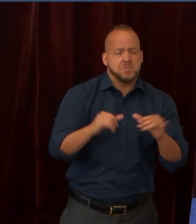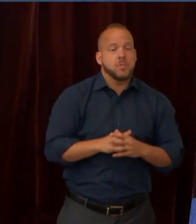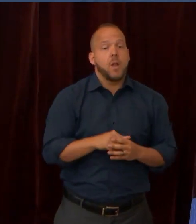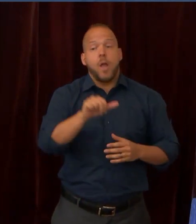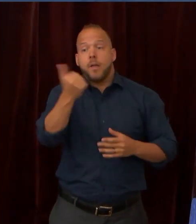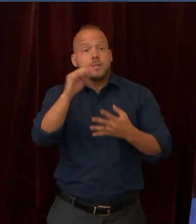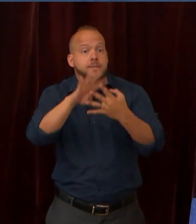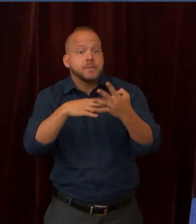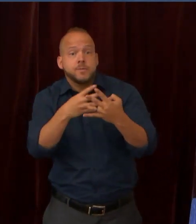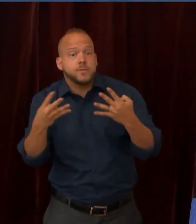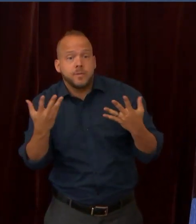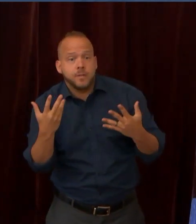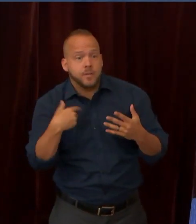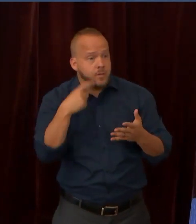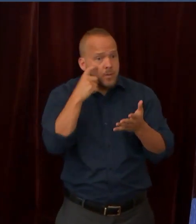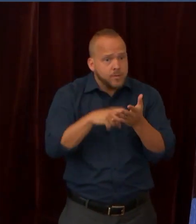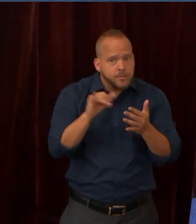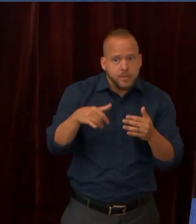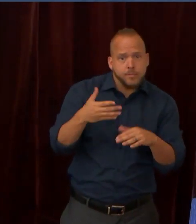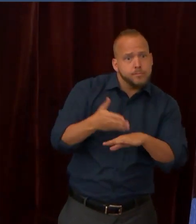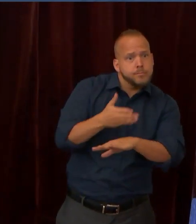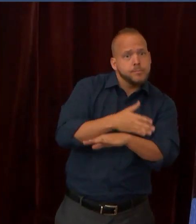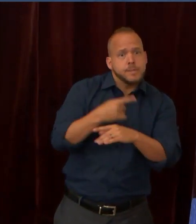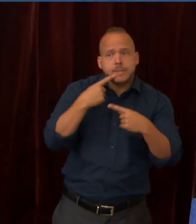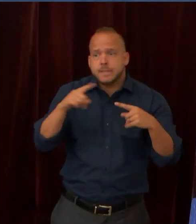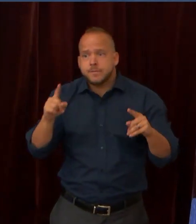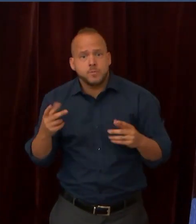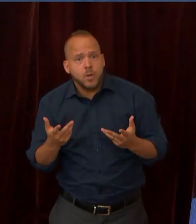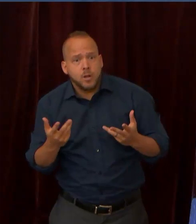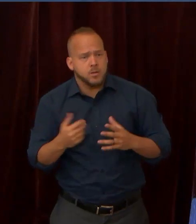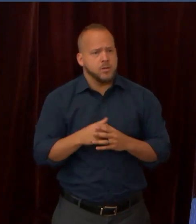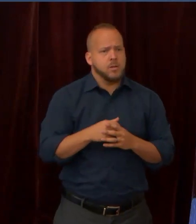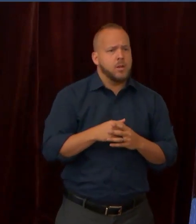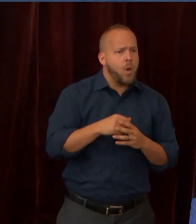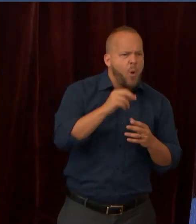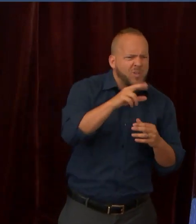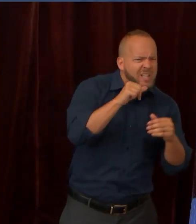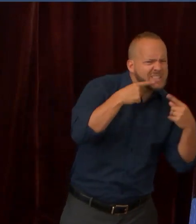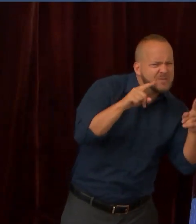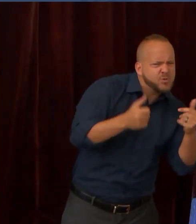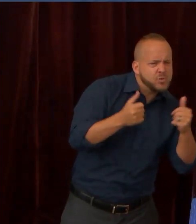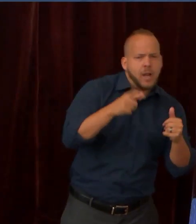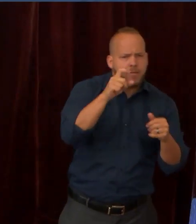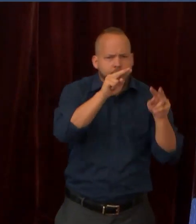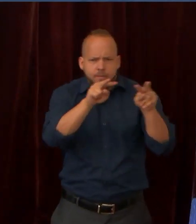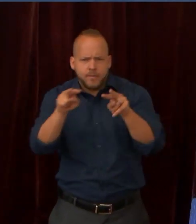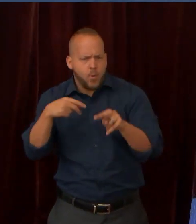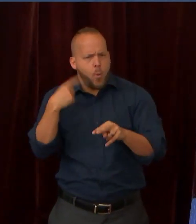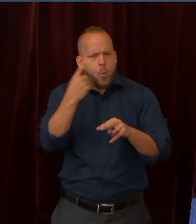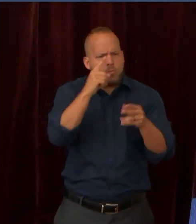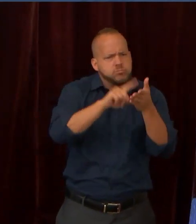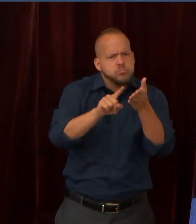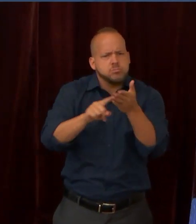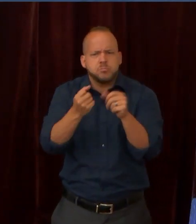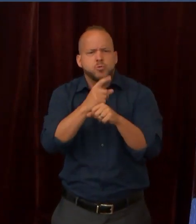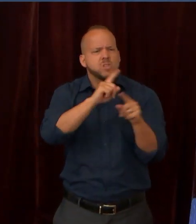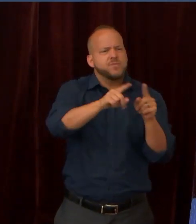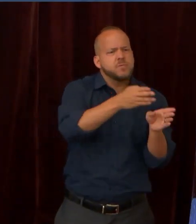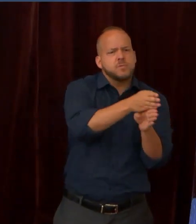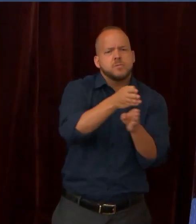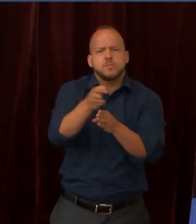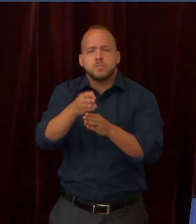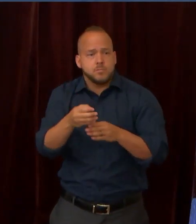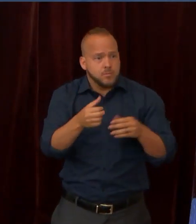very important for us, and I'm hopeful that our progress we've made will continue, that these other measures, these smart weapons,